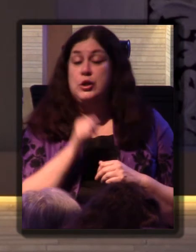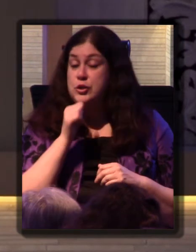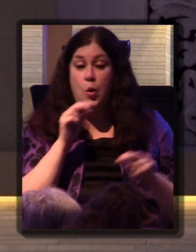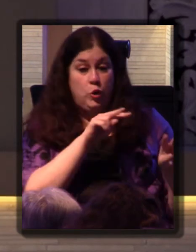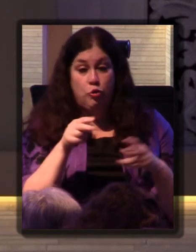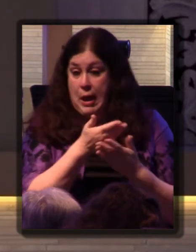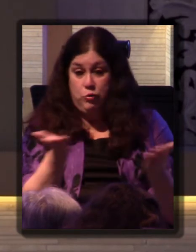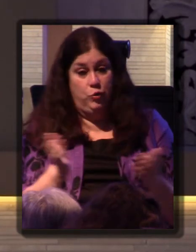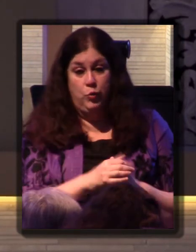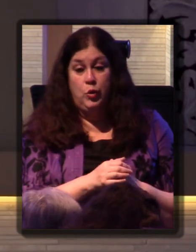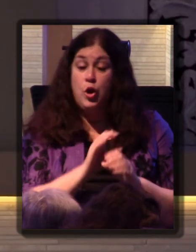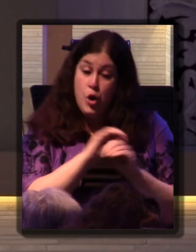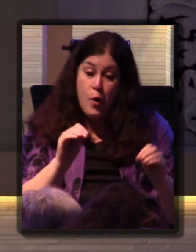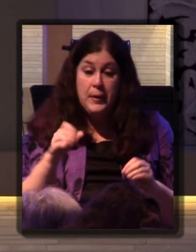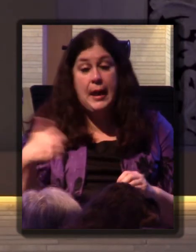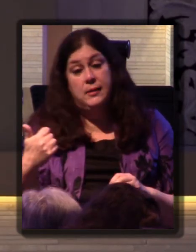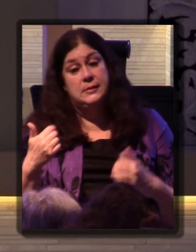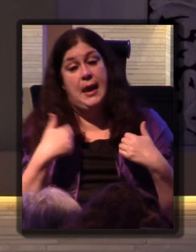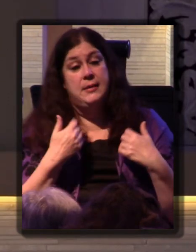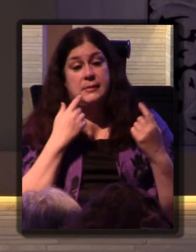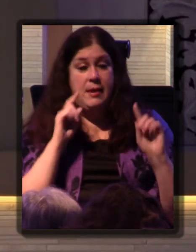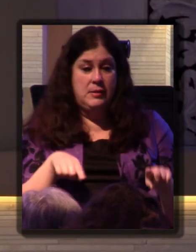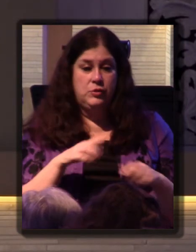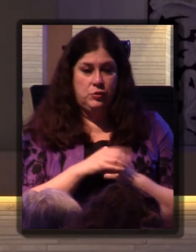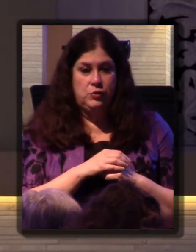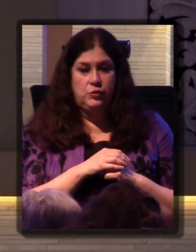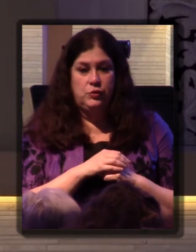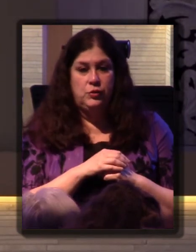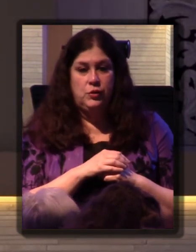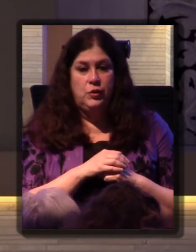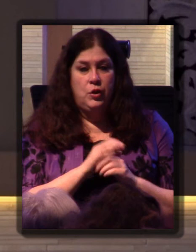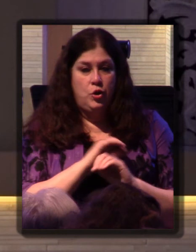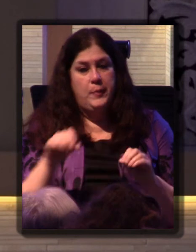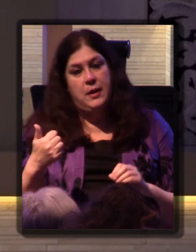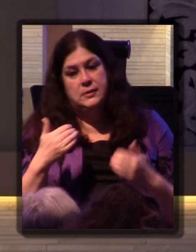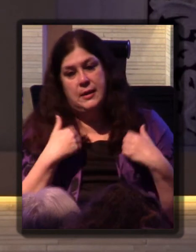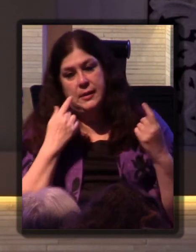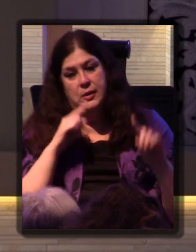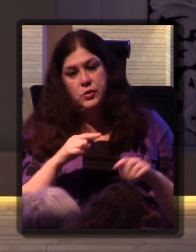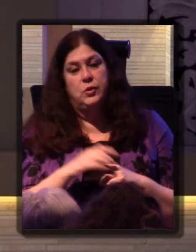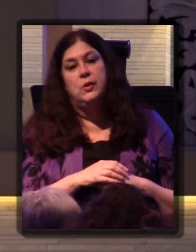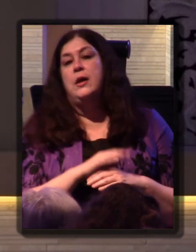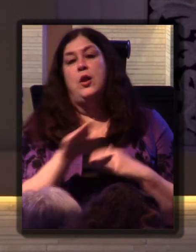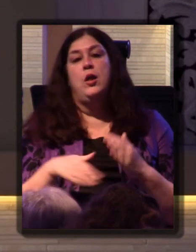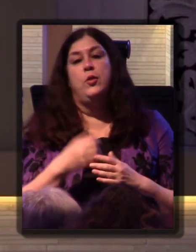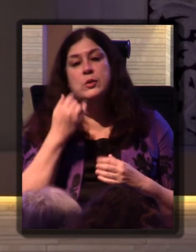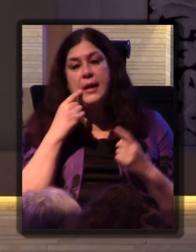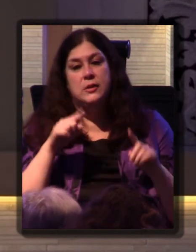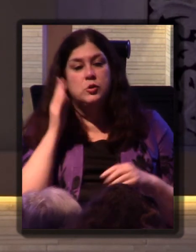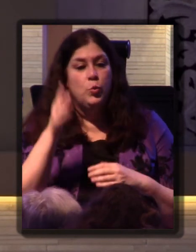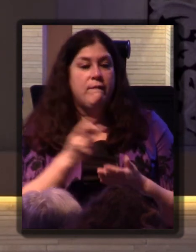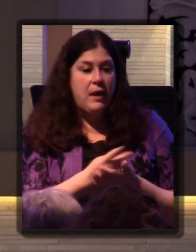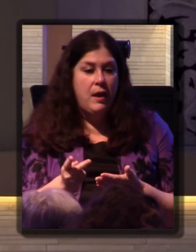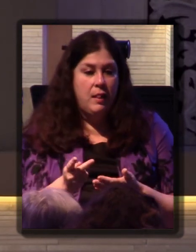you. Don't look around you. Nobody else has the answer. Nobody else has the answer. And